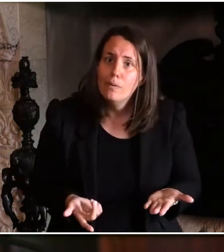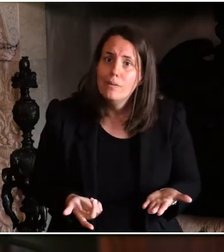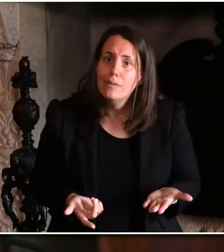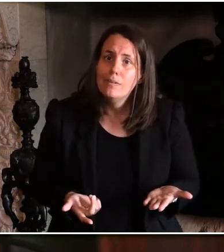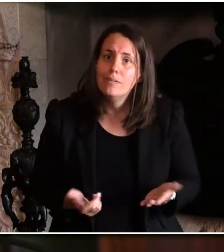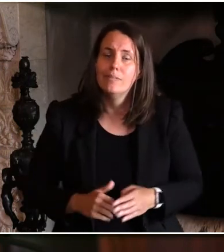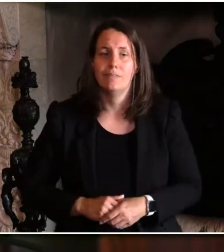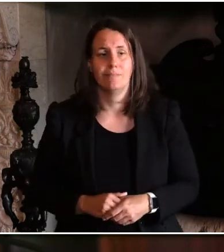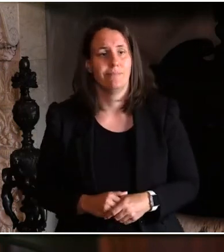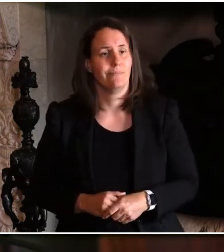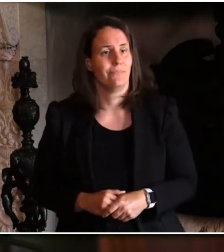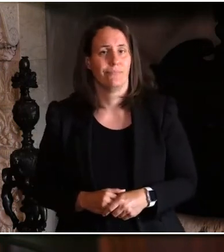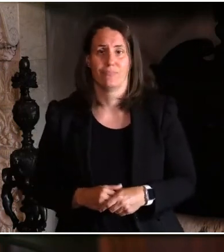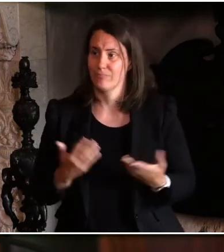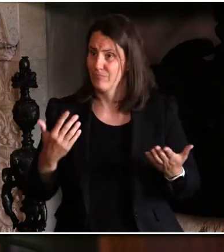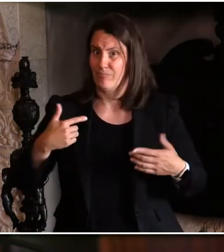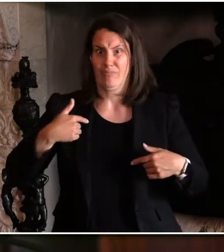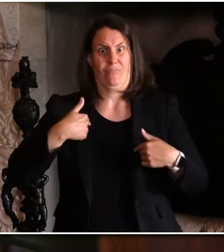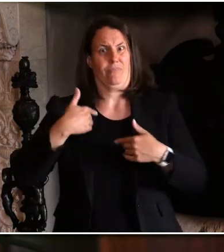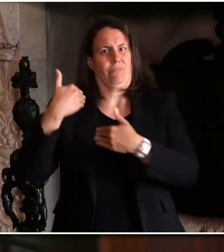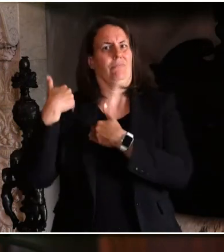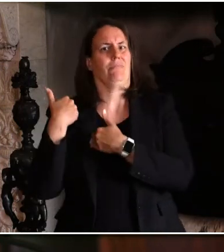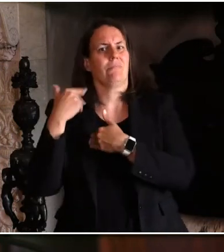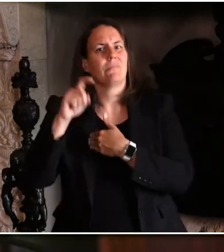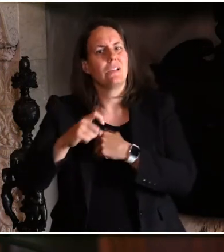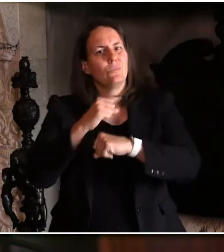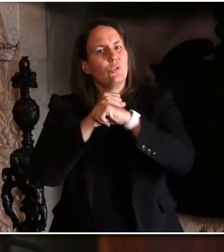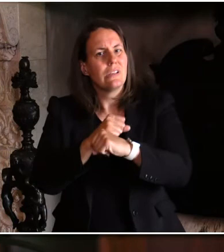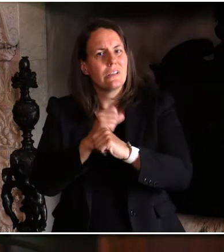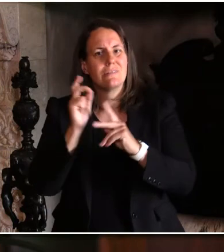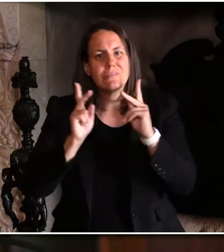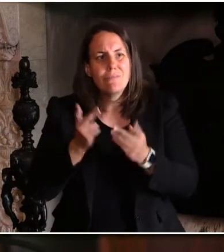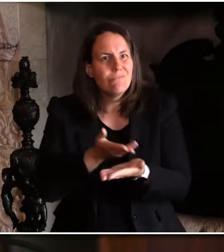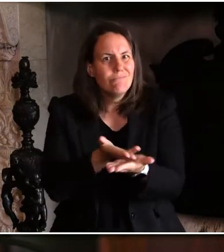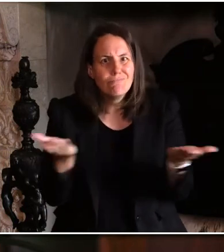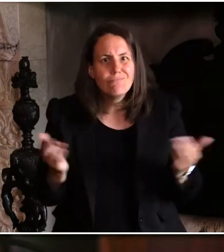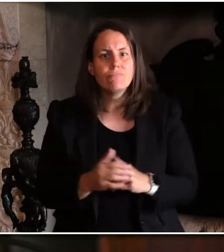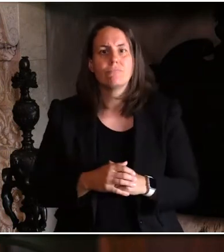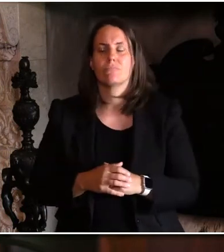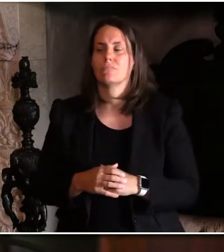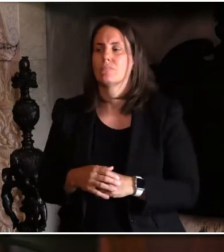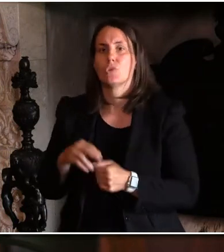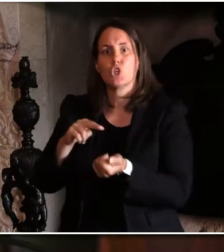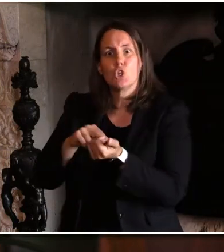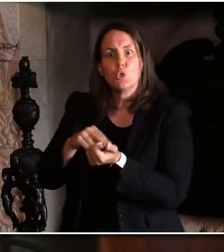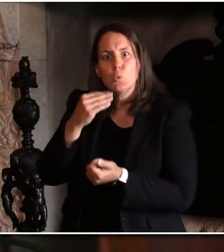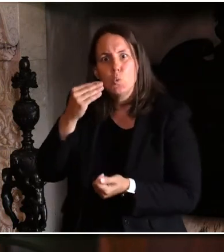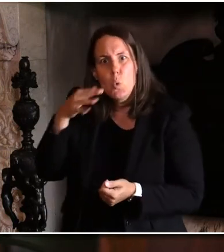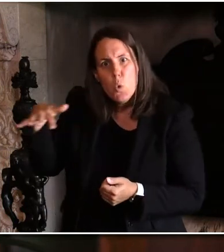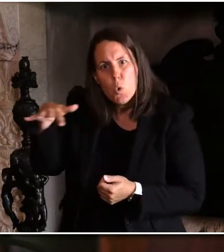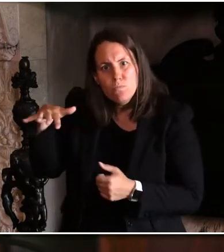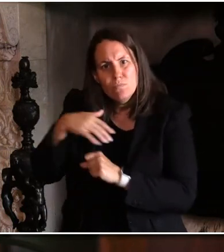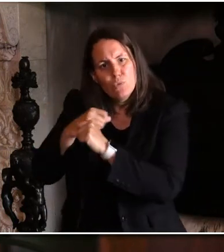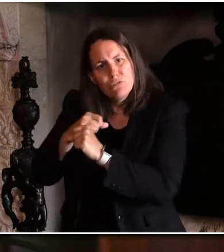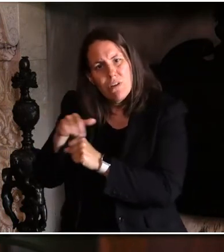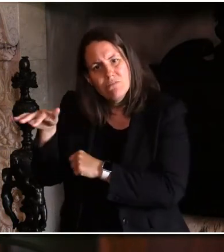in the Department of Corrections there, the people in their care. And so we are continuing to make sure that we